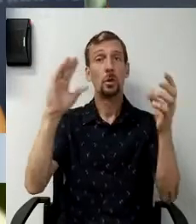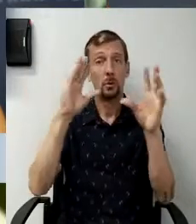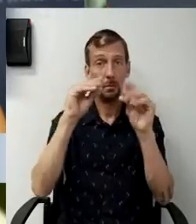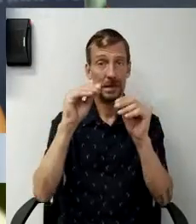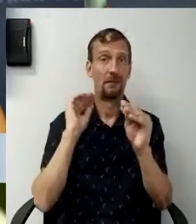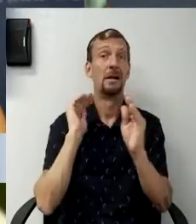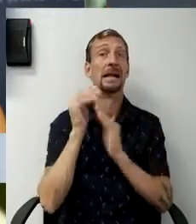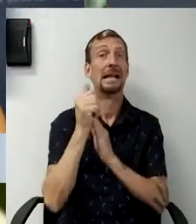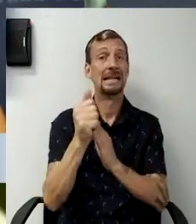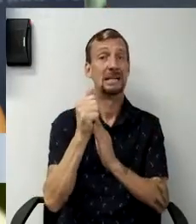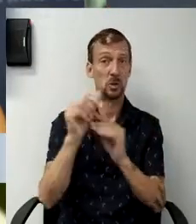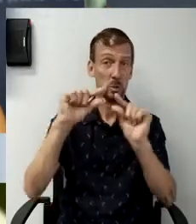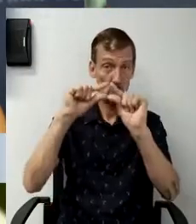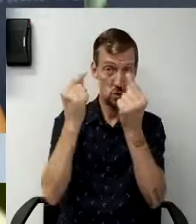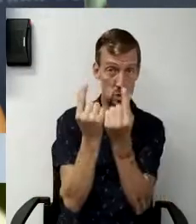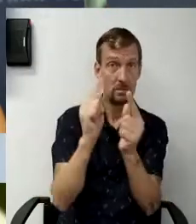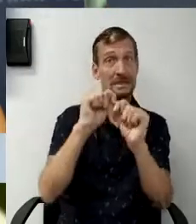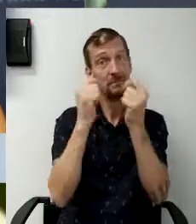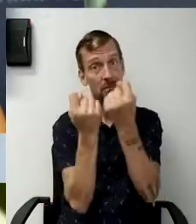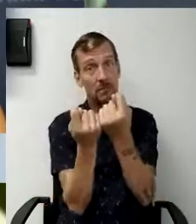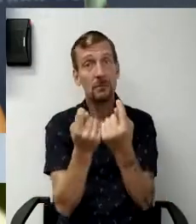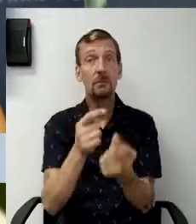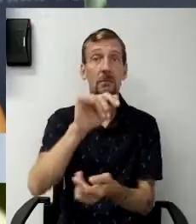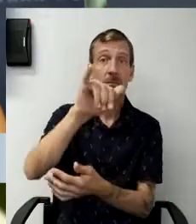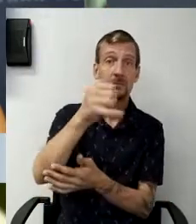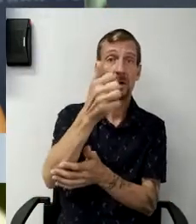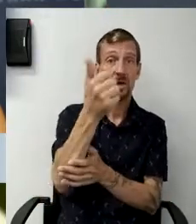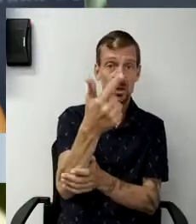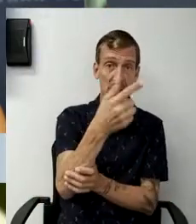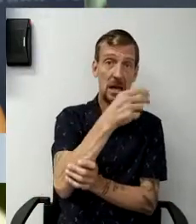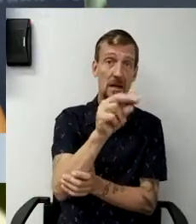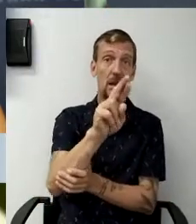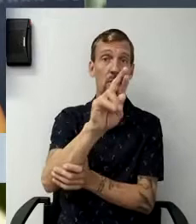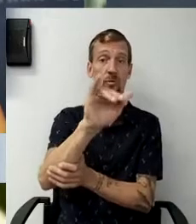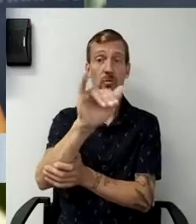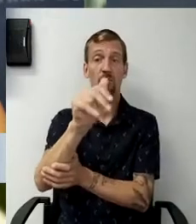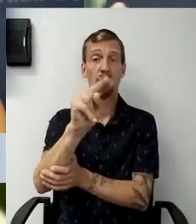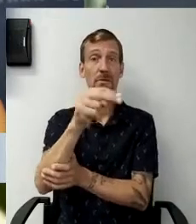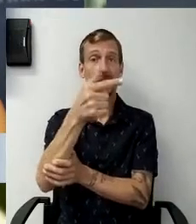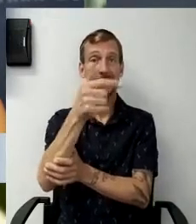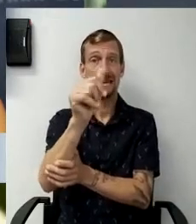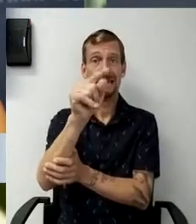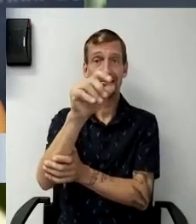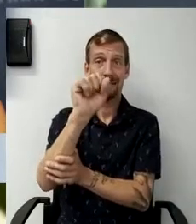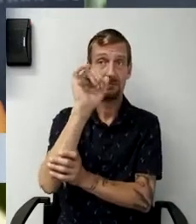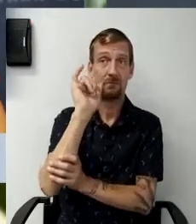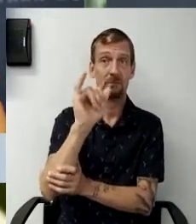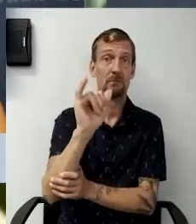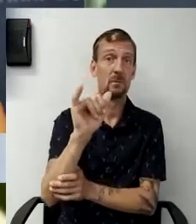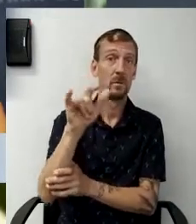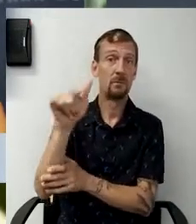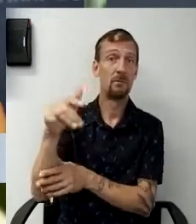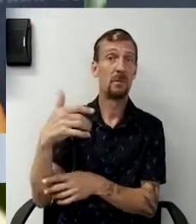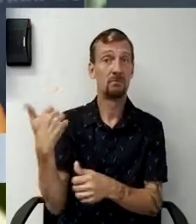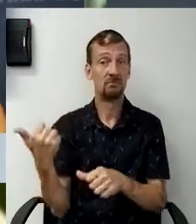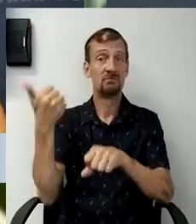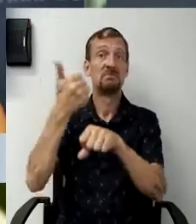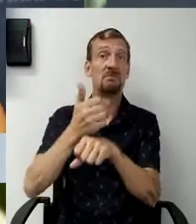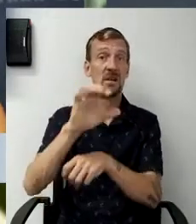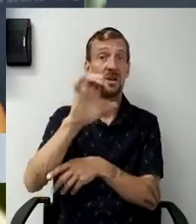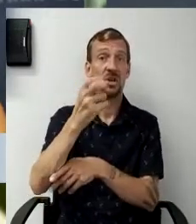of our leadership team, Jag Bath and Ryan Gates, who are our demobilization co-section